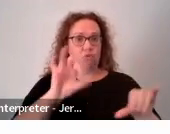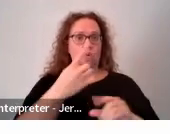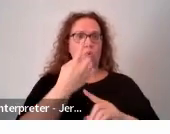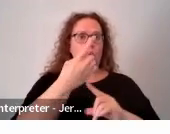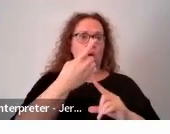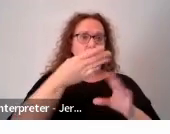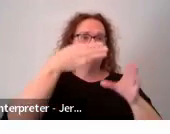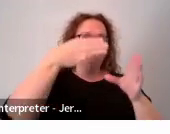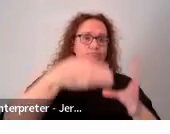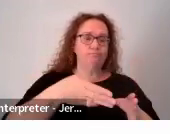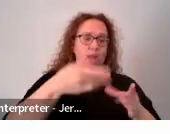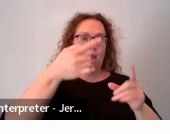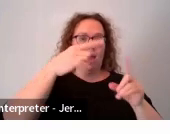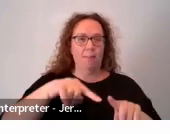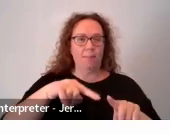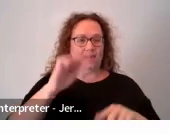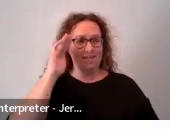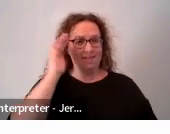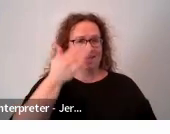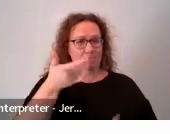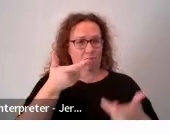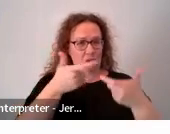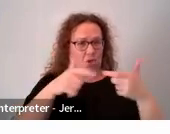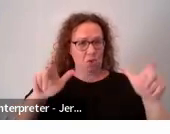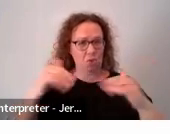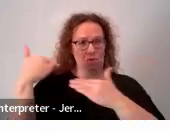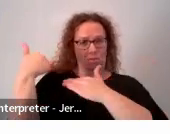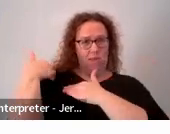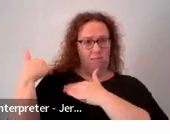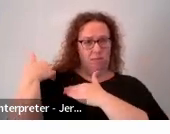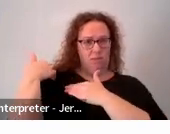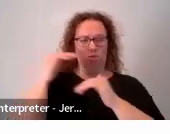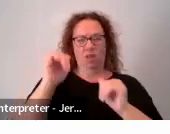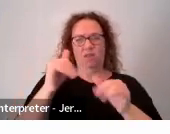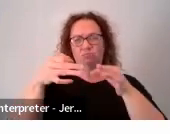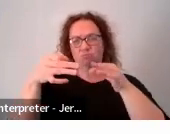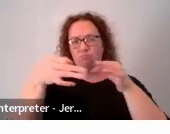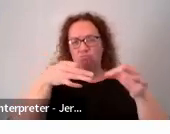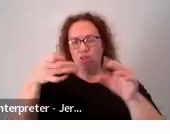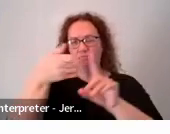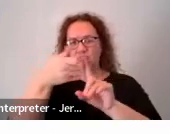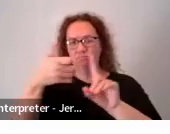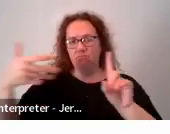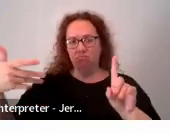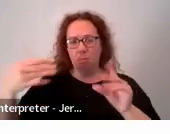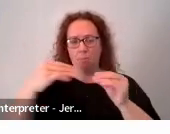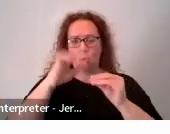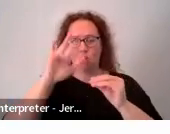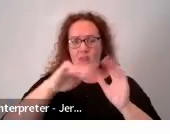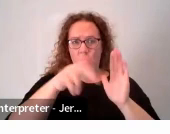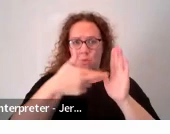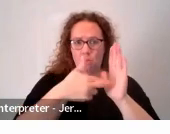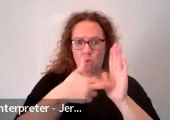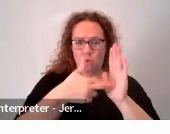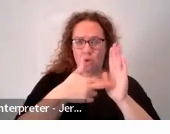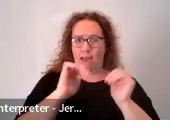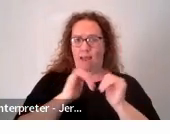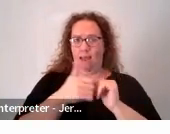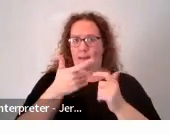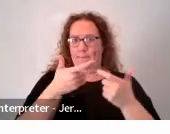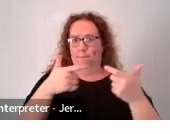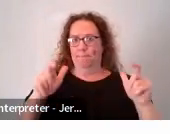episode. It seems like a huge job. So could you tell us more about that person's role and how big it